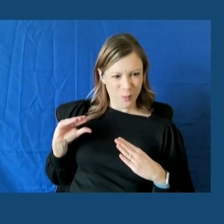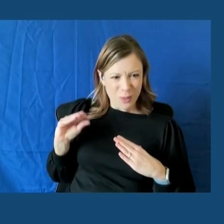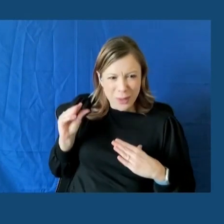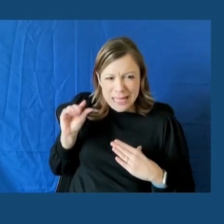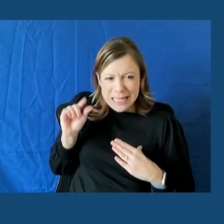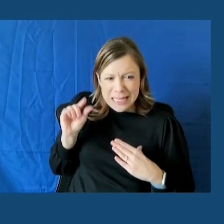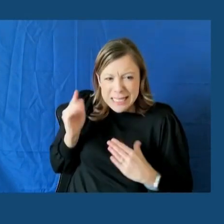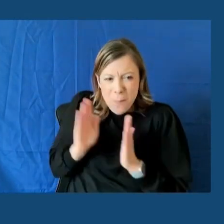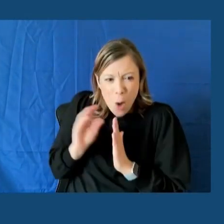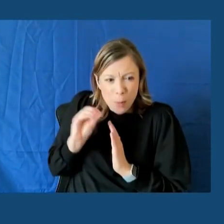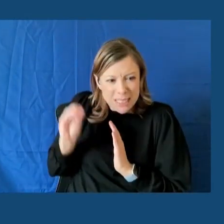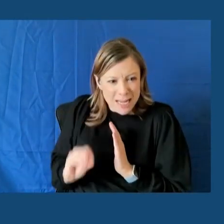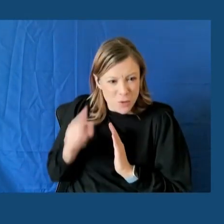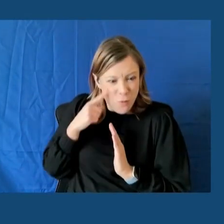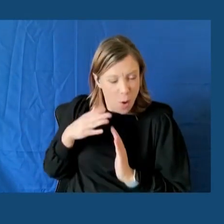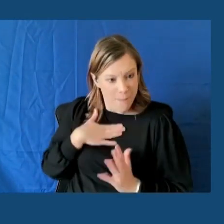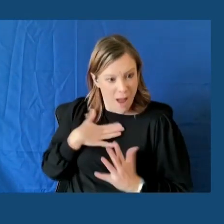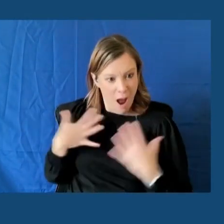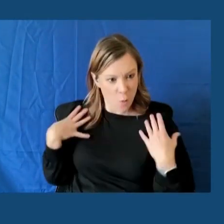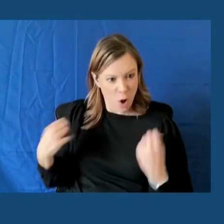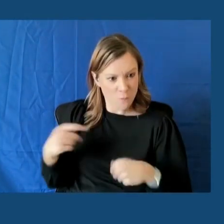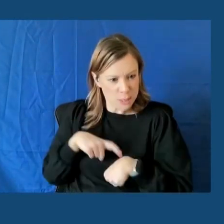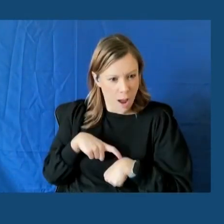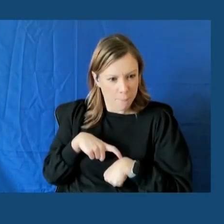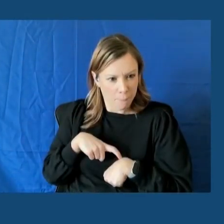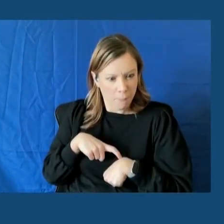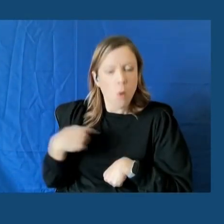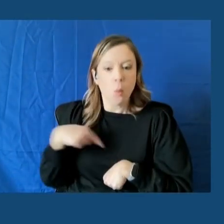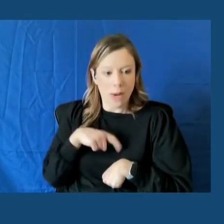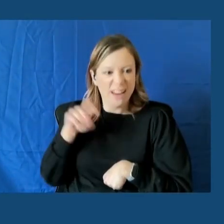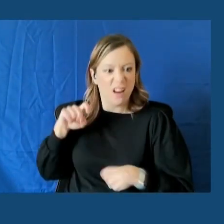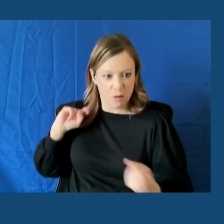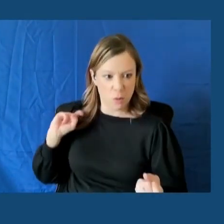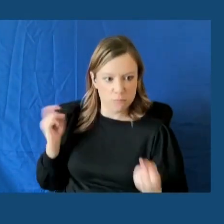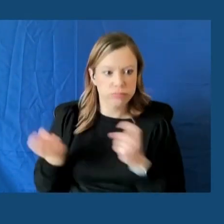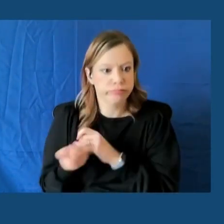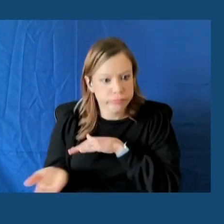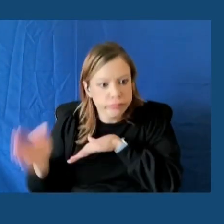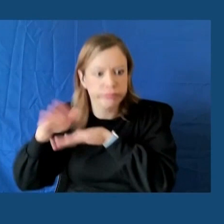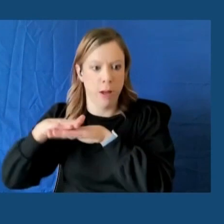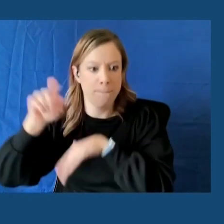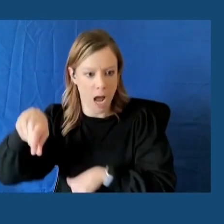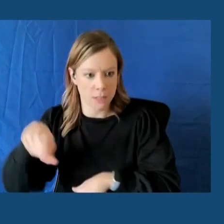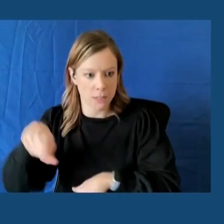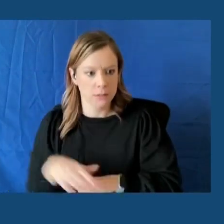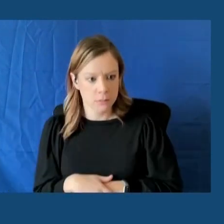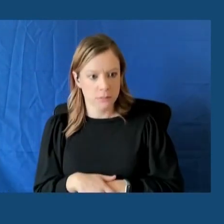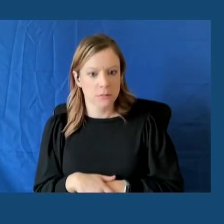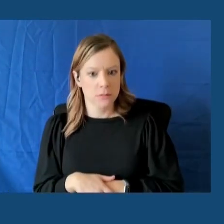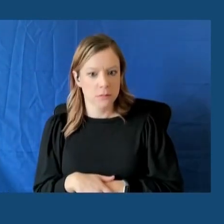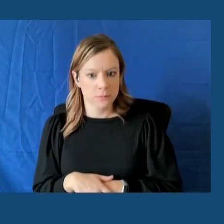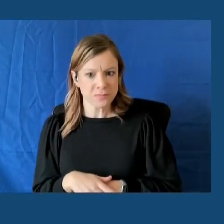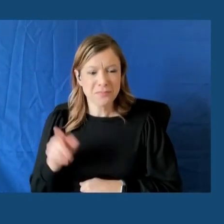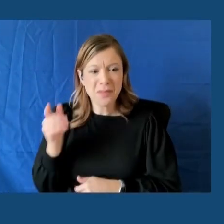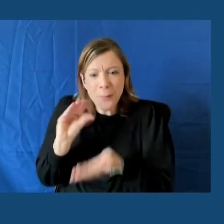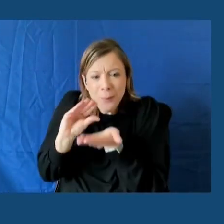recover? We have to right this wrong and increase this benefit from a paltry